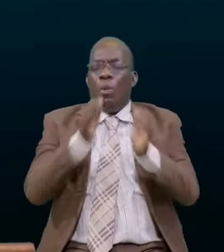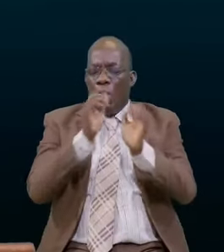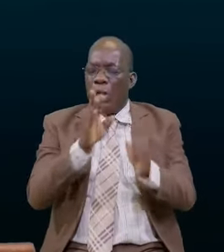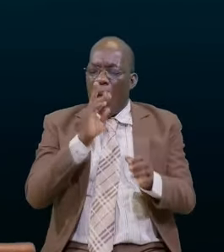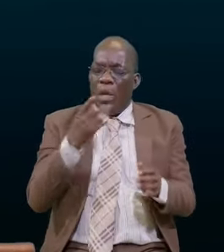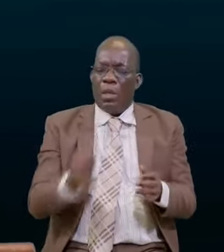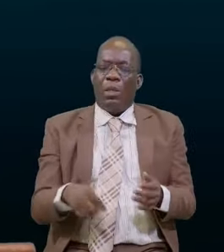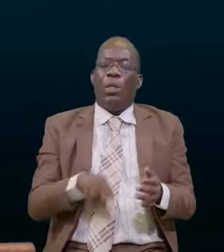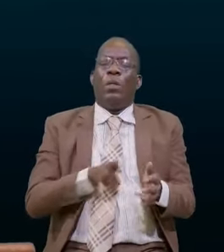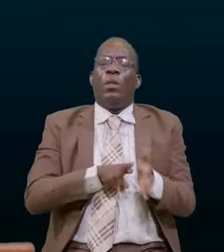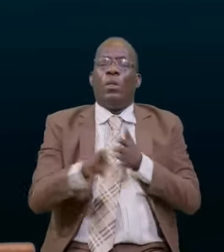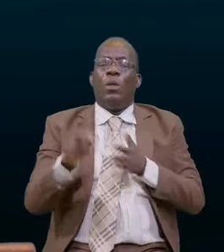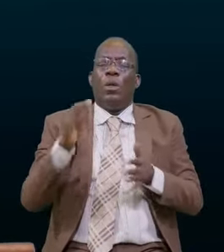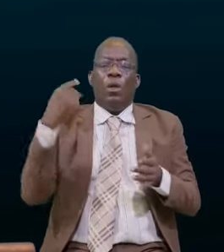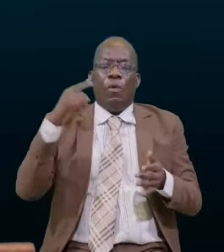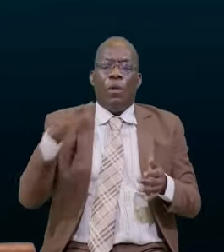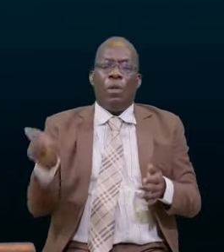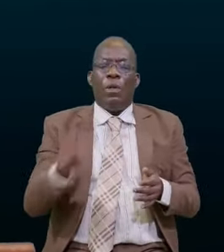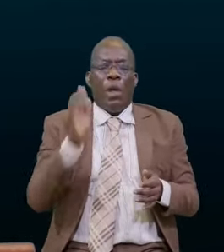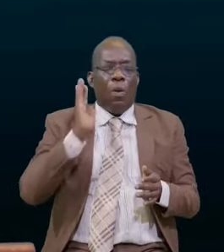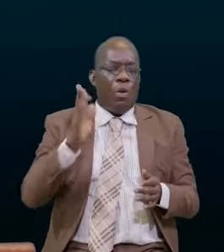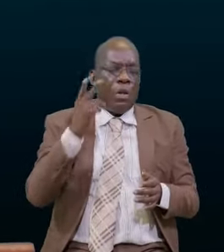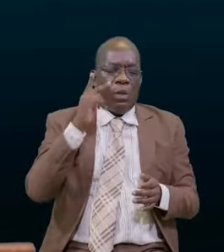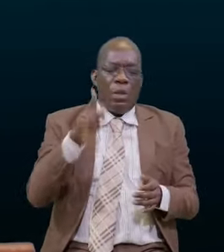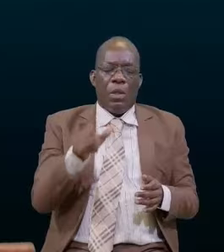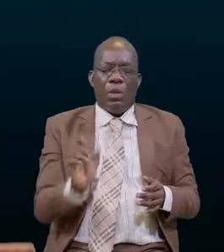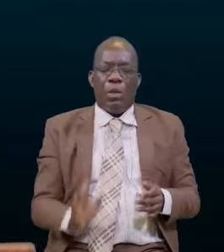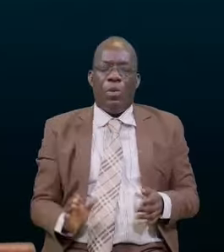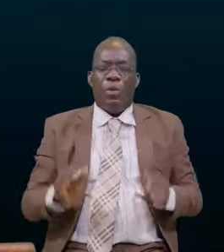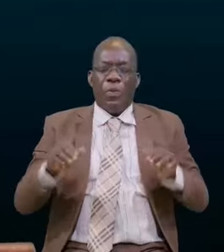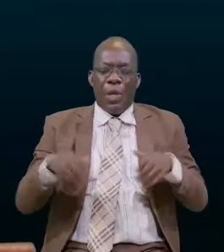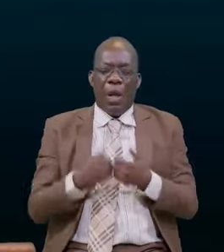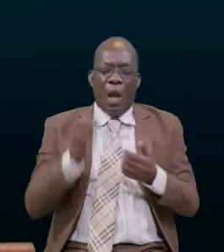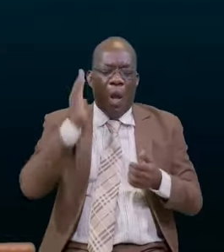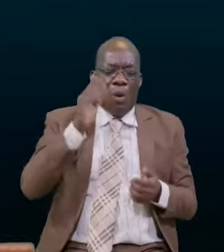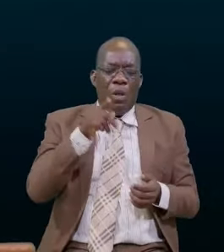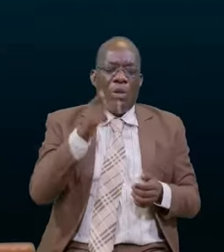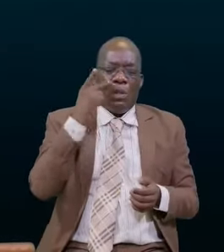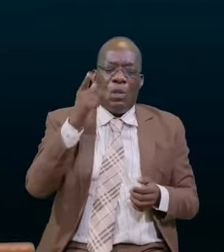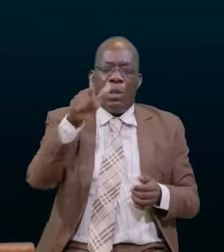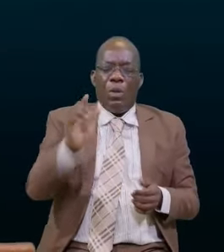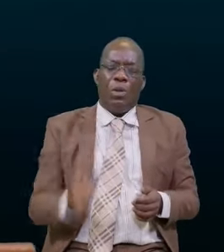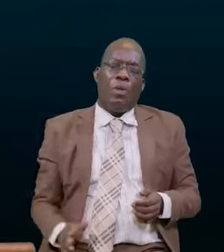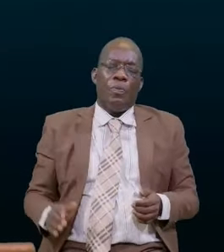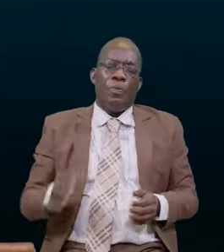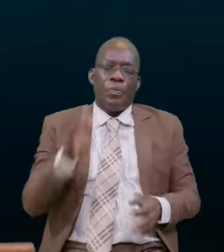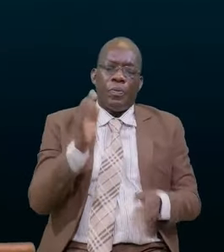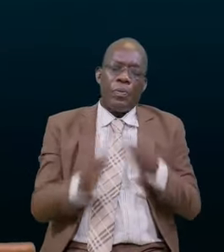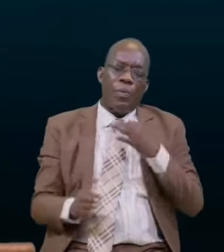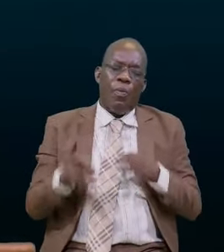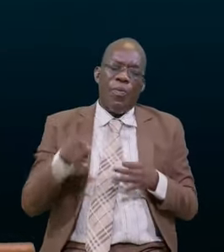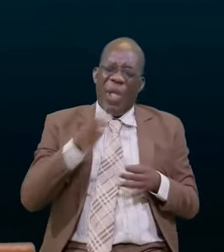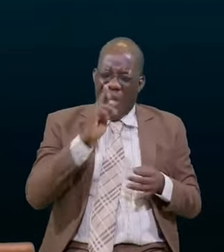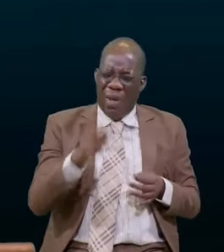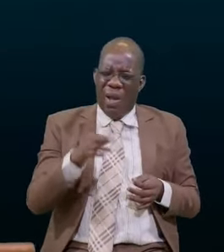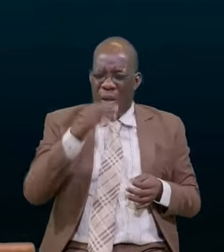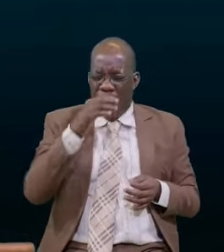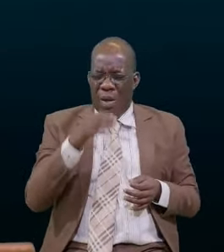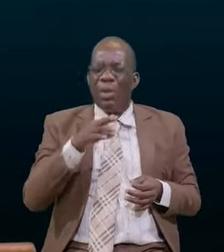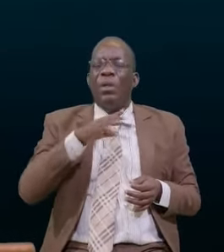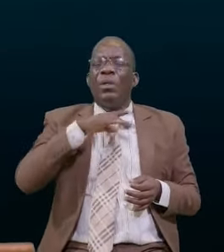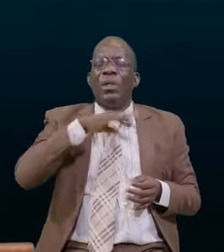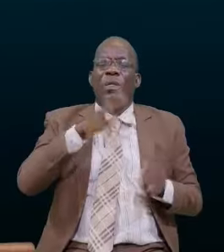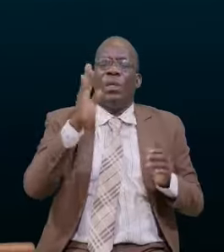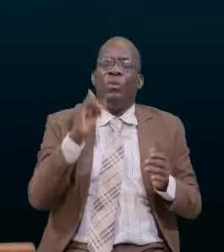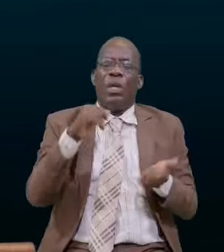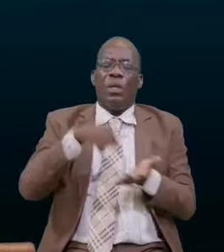and polluted by the little little foxes how can you be able to see God on the final day if you have been defied by these little little things little